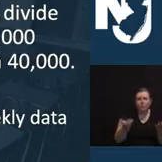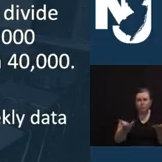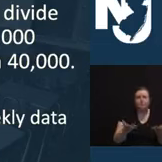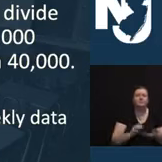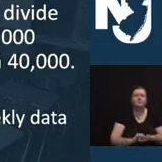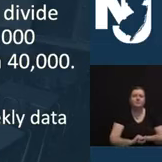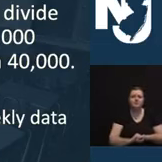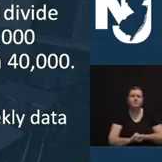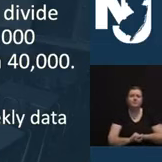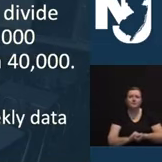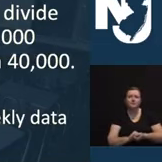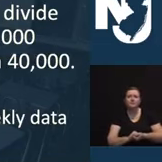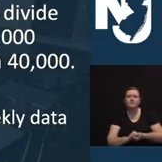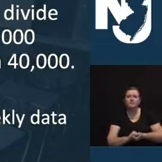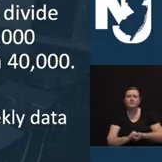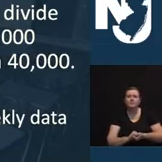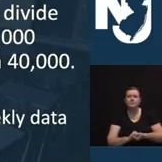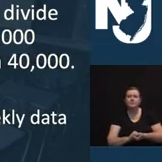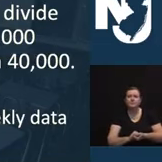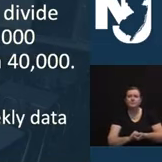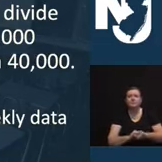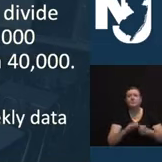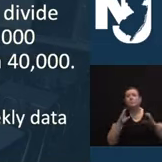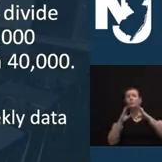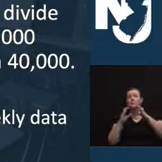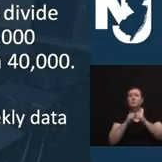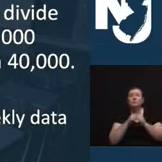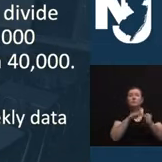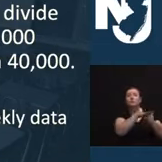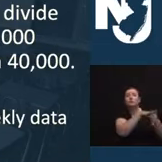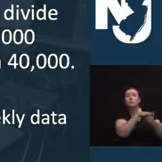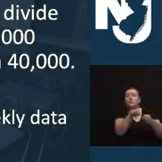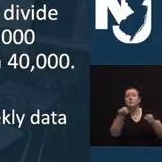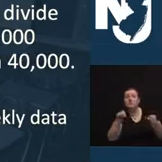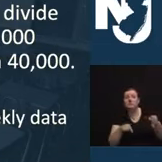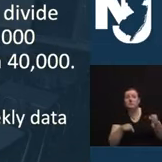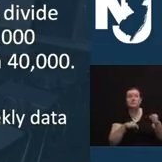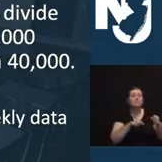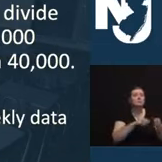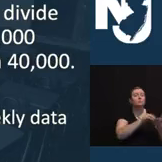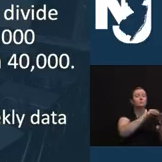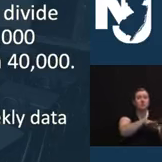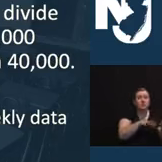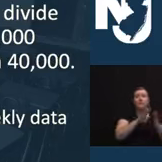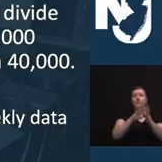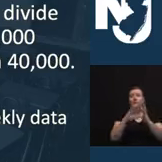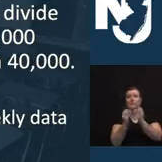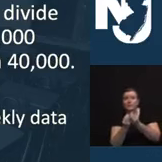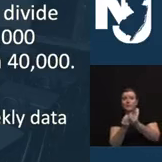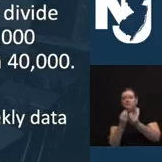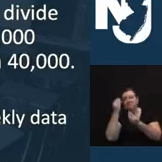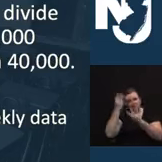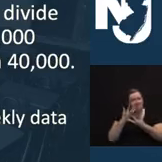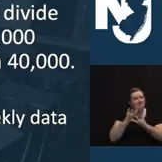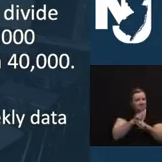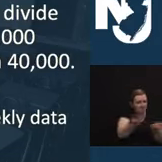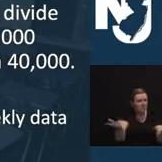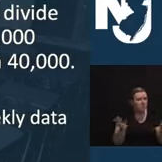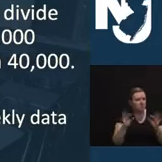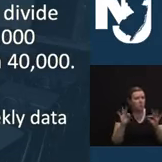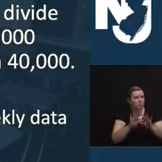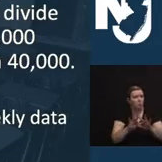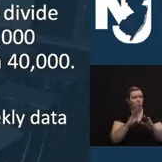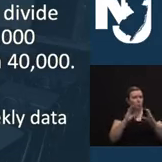between districts on the one hand and students and families at the local level. As I noted, the data will be available on the